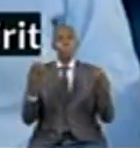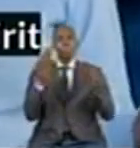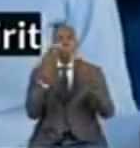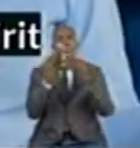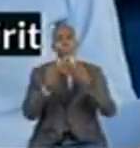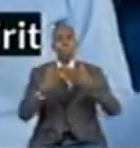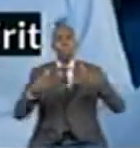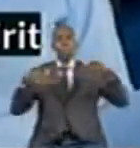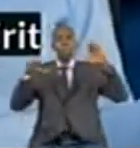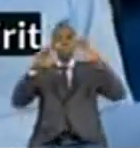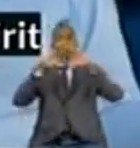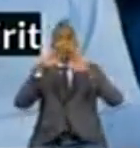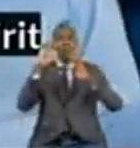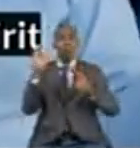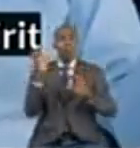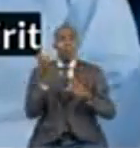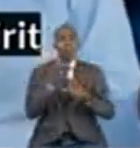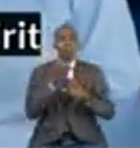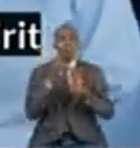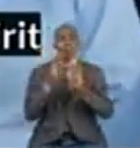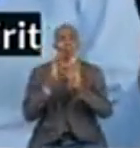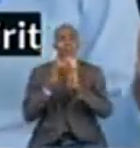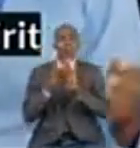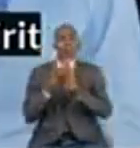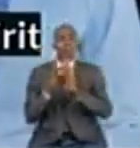open heaven's